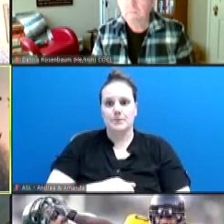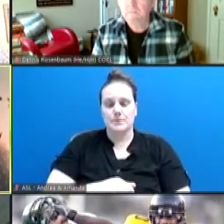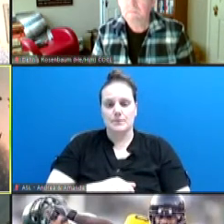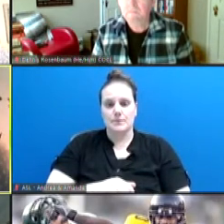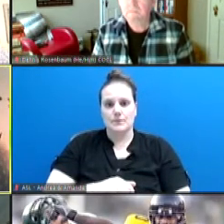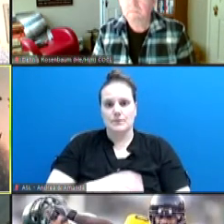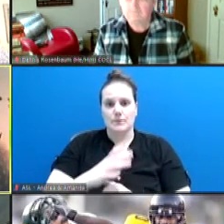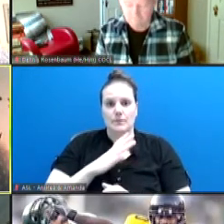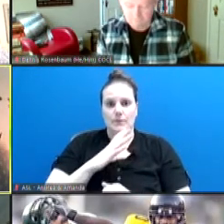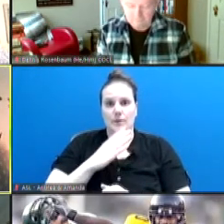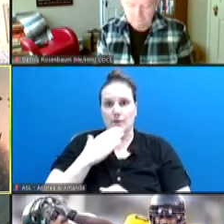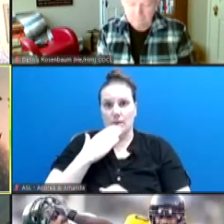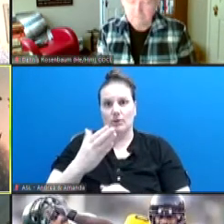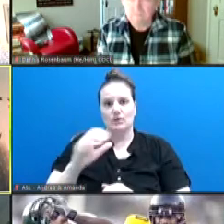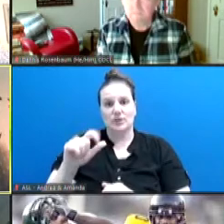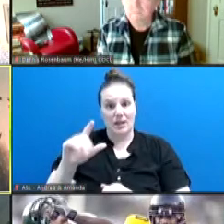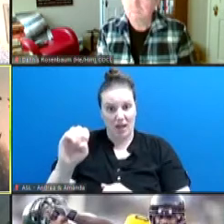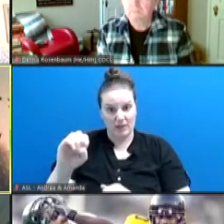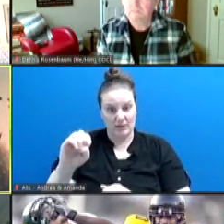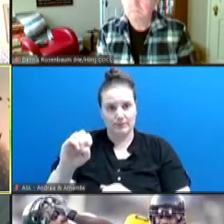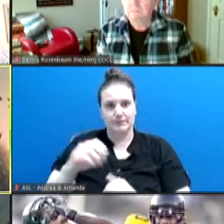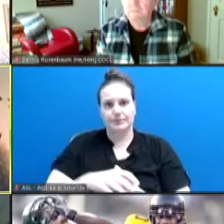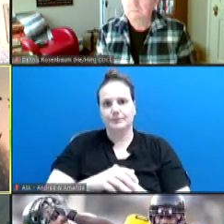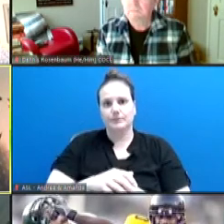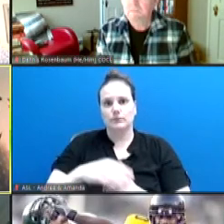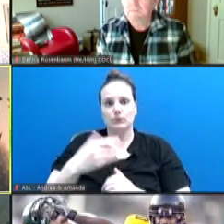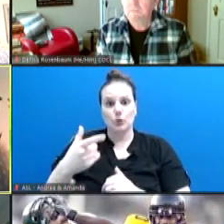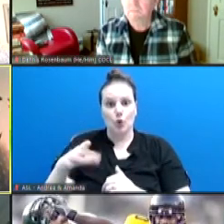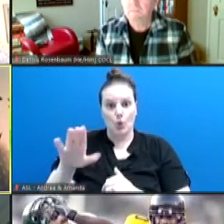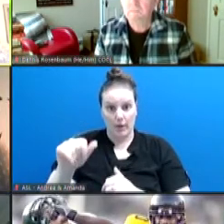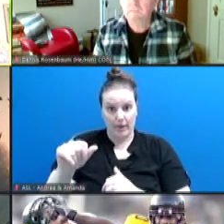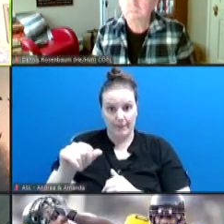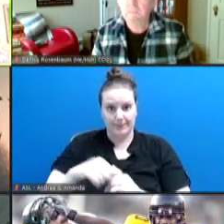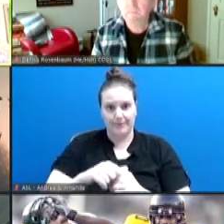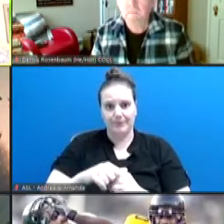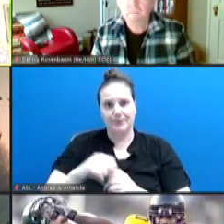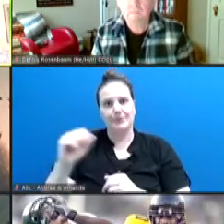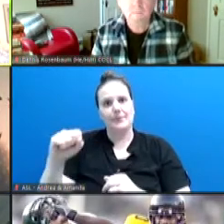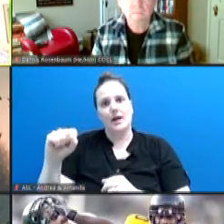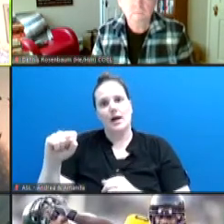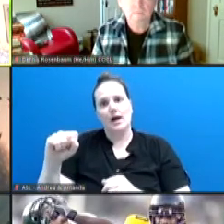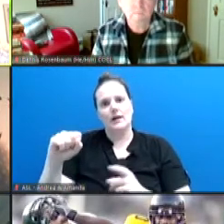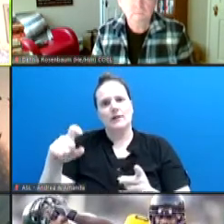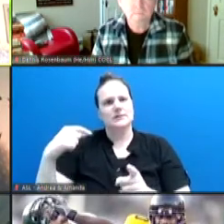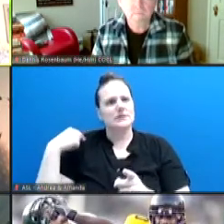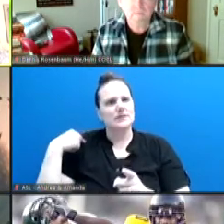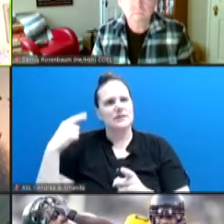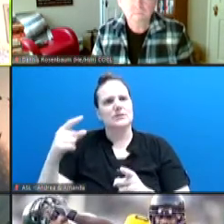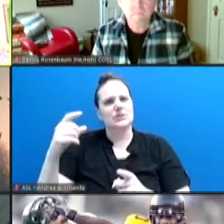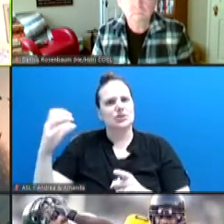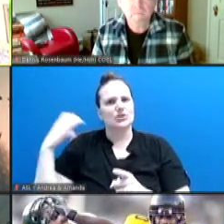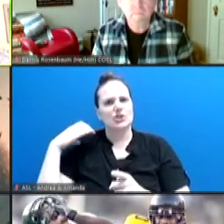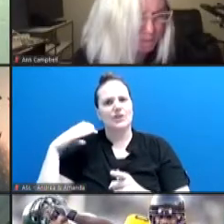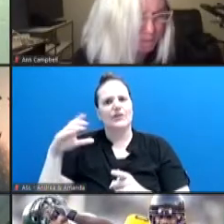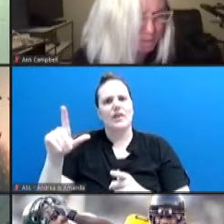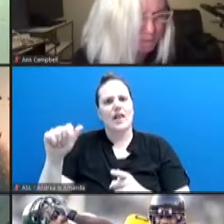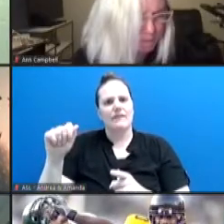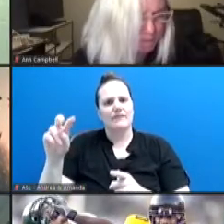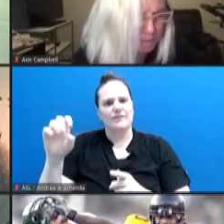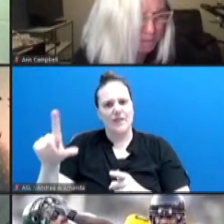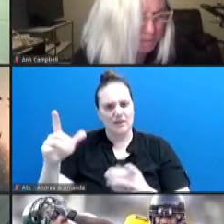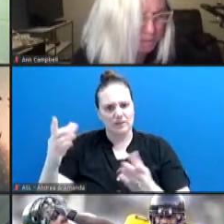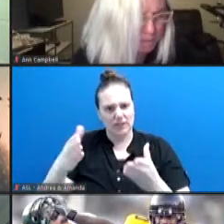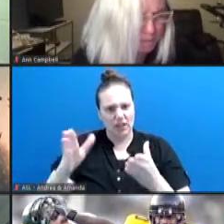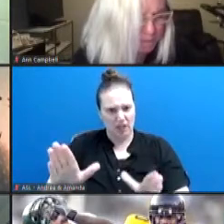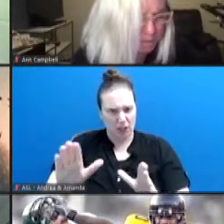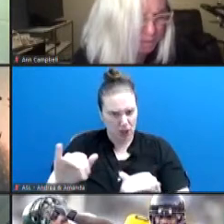Thank you. Thank you, Celeste. Gloria. Yeah, since Chief Lavelle was still here, I did